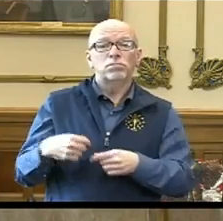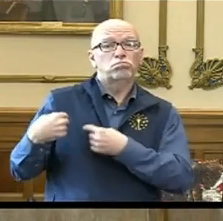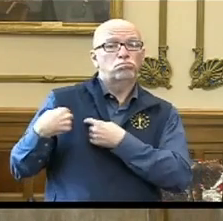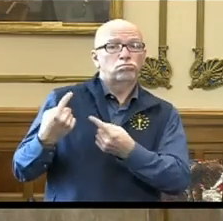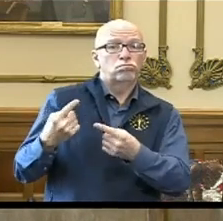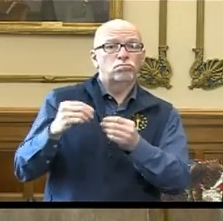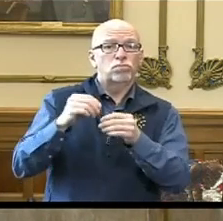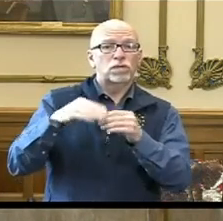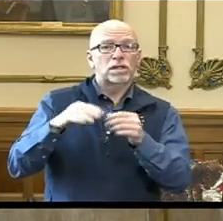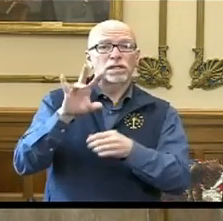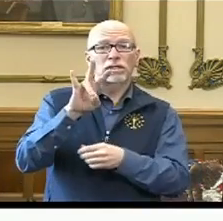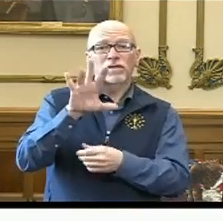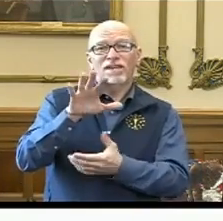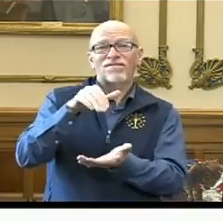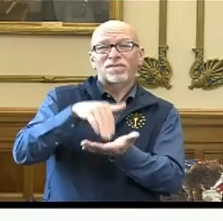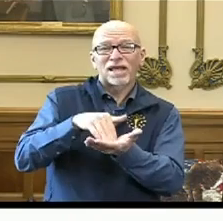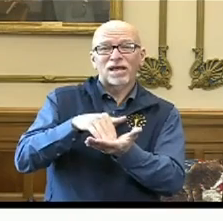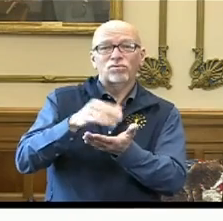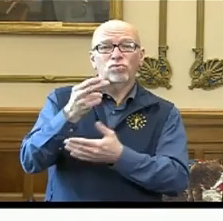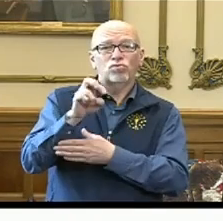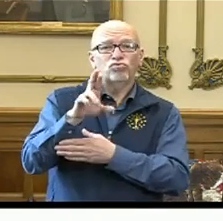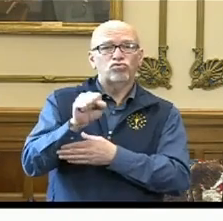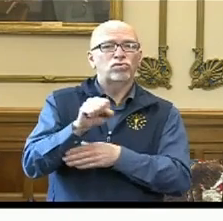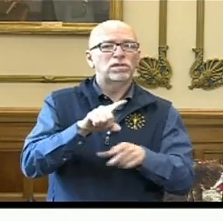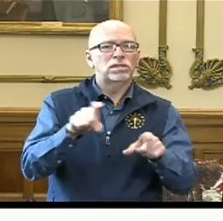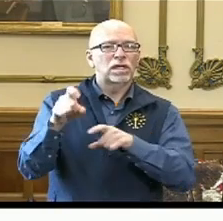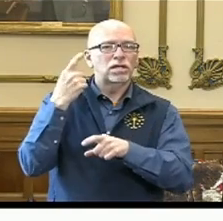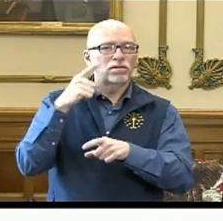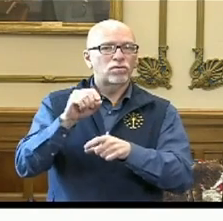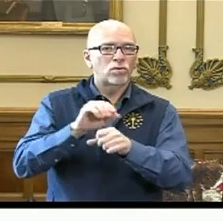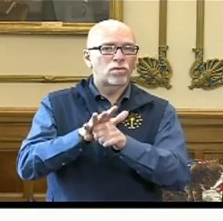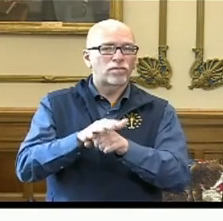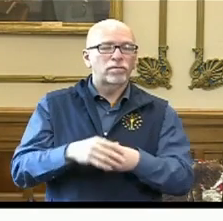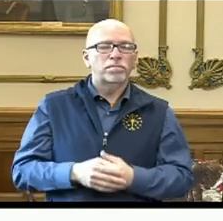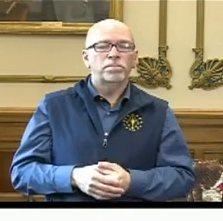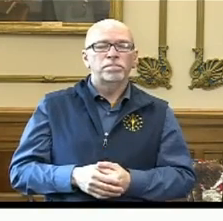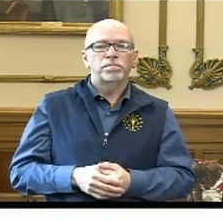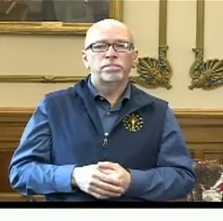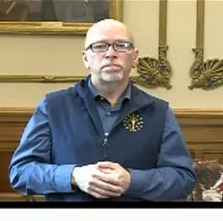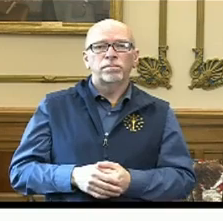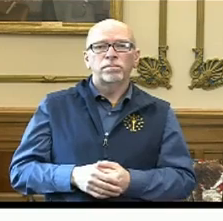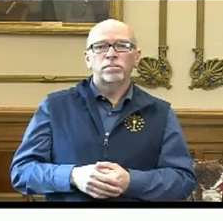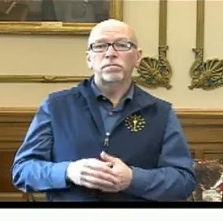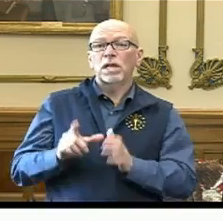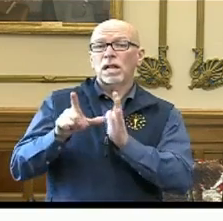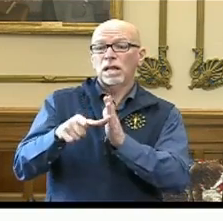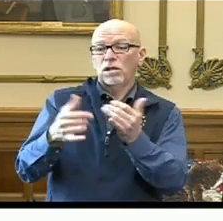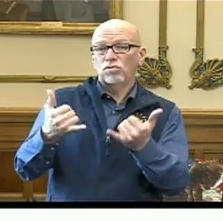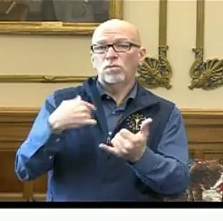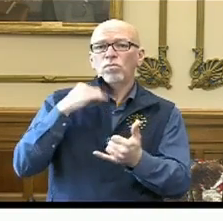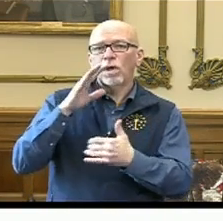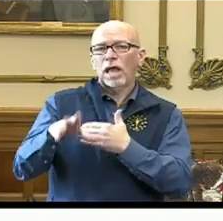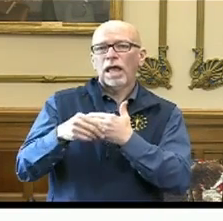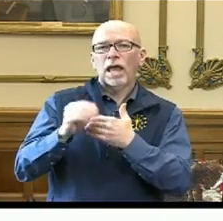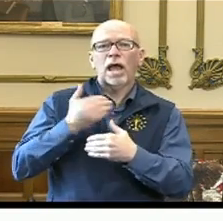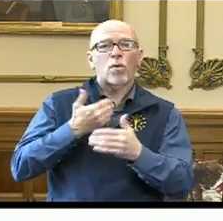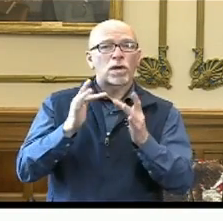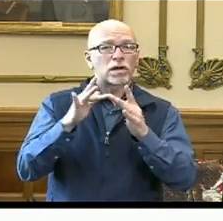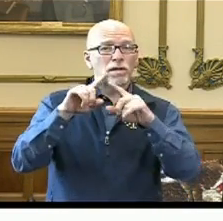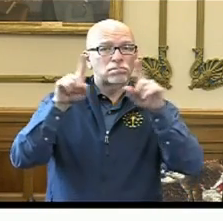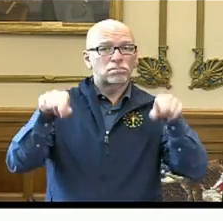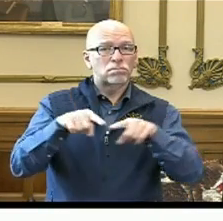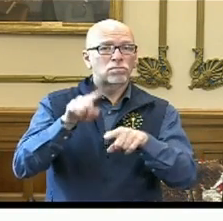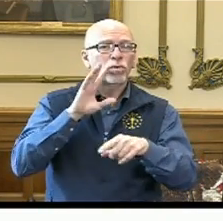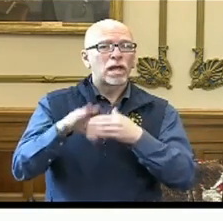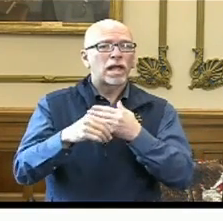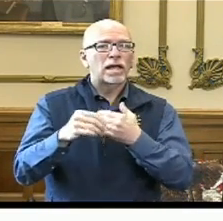than 75,000 Hoosiers have been tested for COVID-19. Later today, we expect to add to our dashboard an